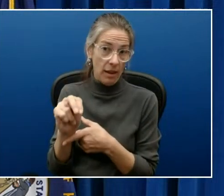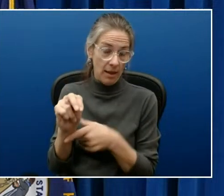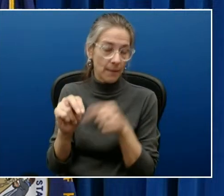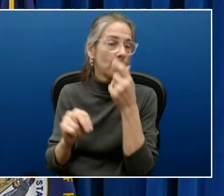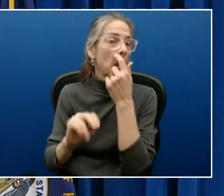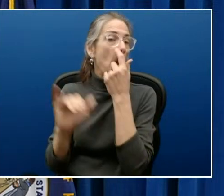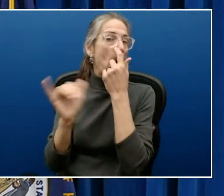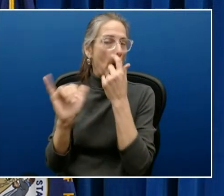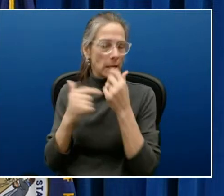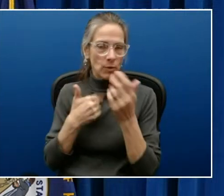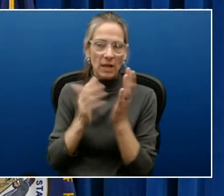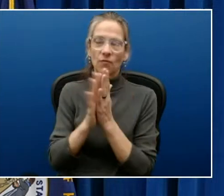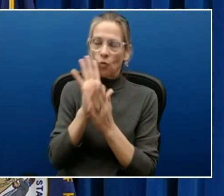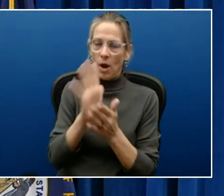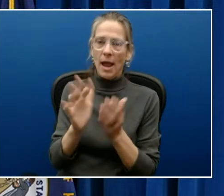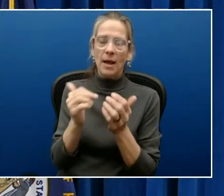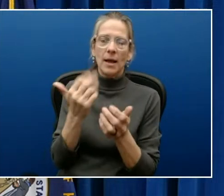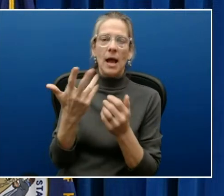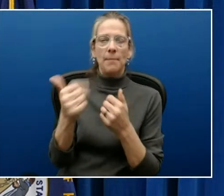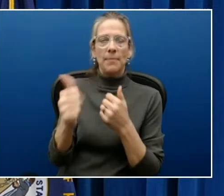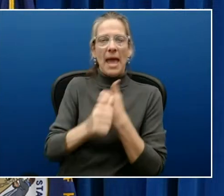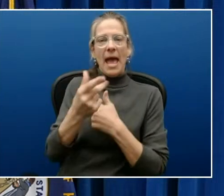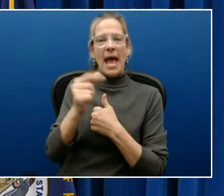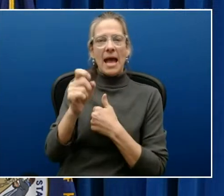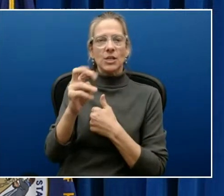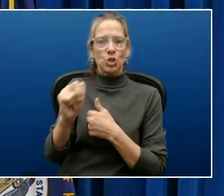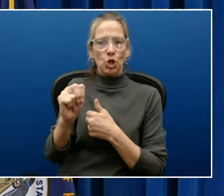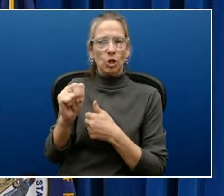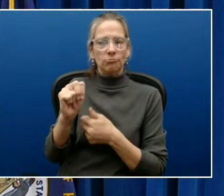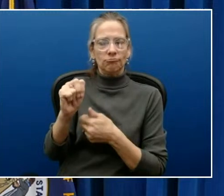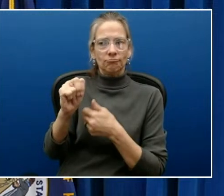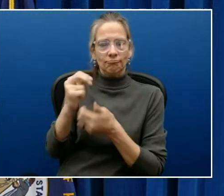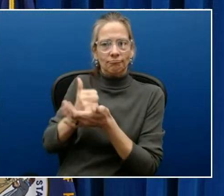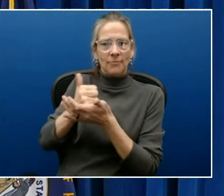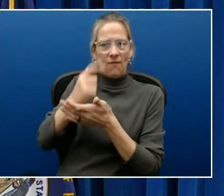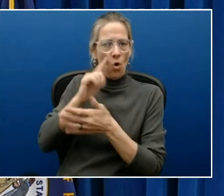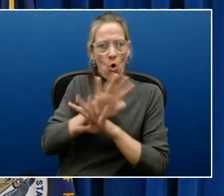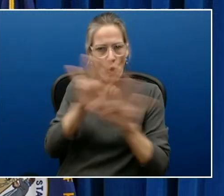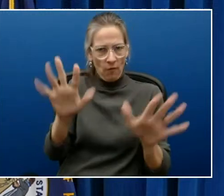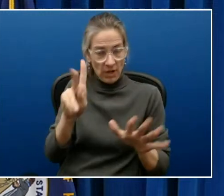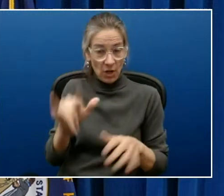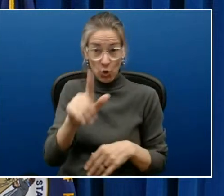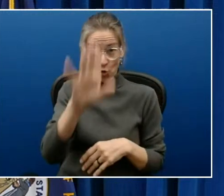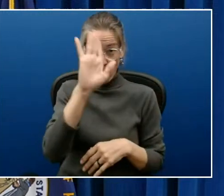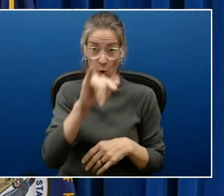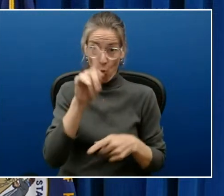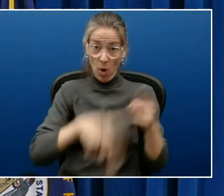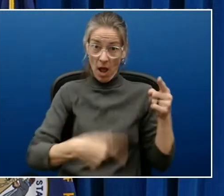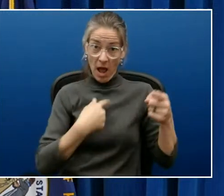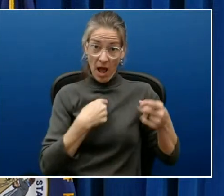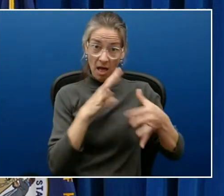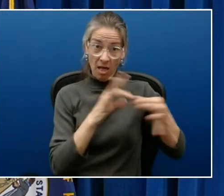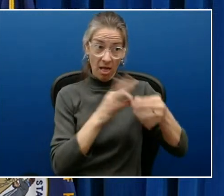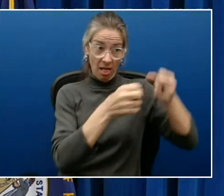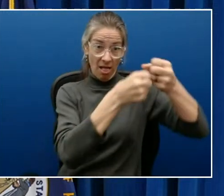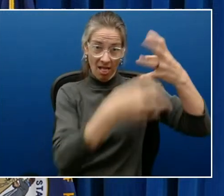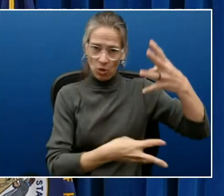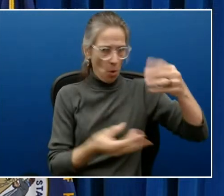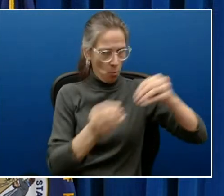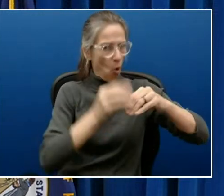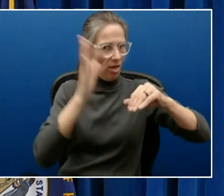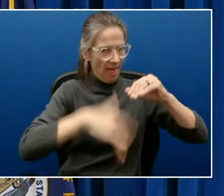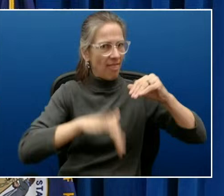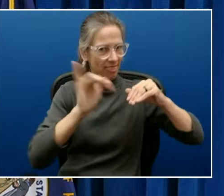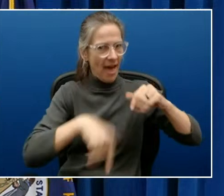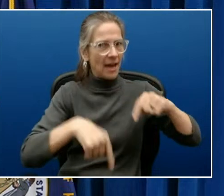hazard mitigation for the entire Commonwealth. Now we know that more counties than just those, especially that first batch, have been